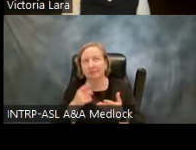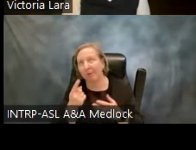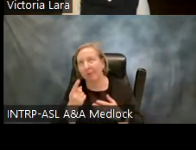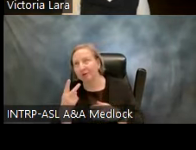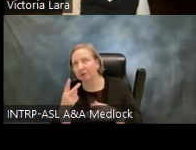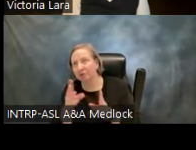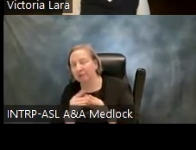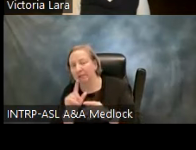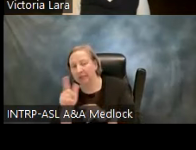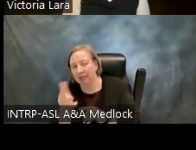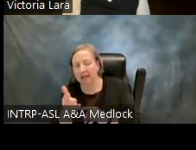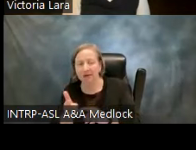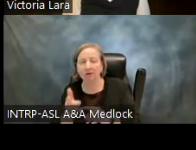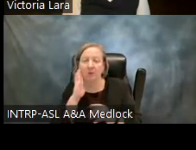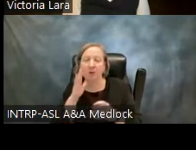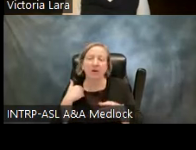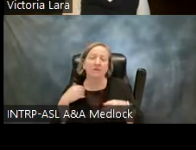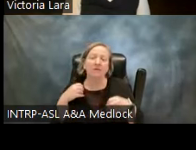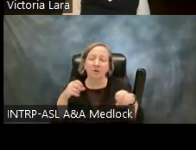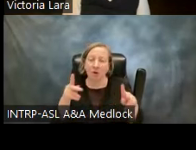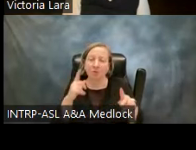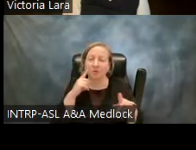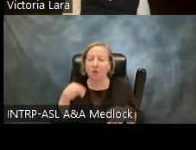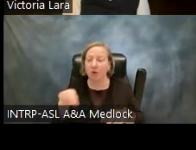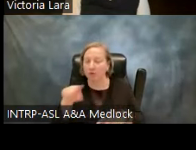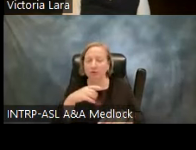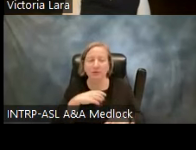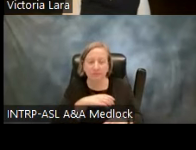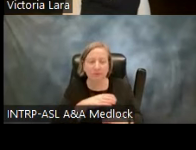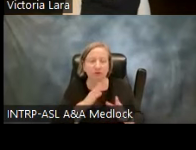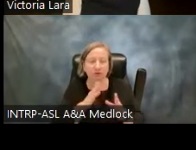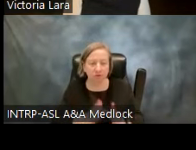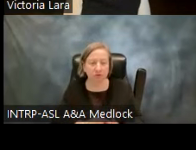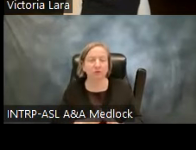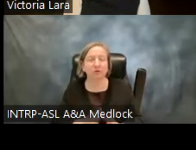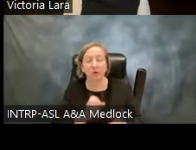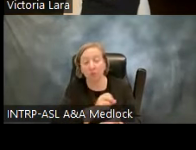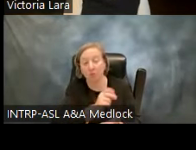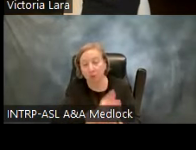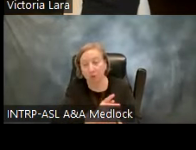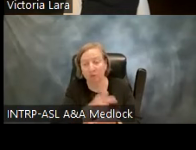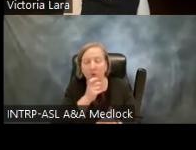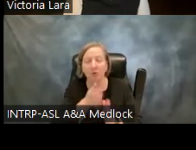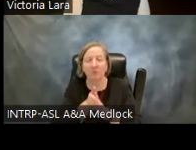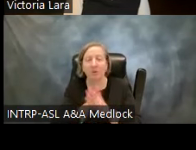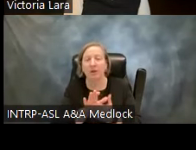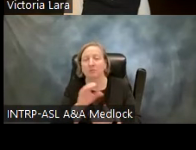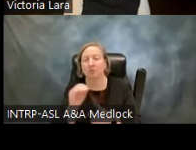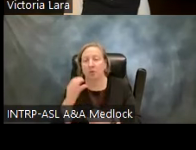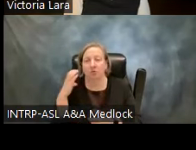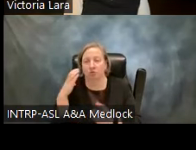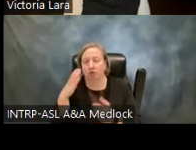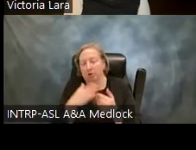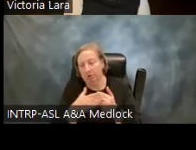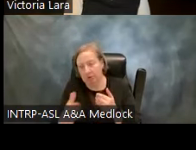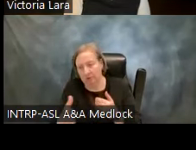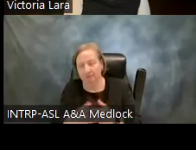the opportunity for members of the commission to approve who will be the co-chairs going forward.